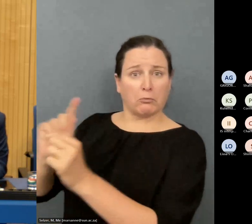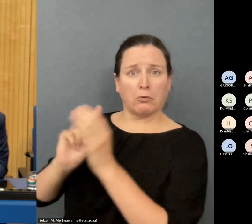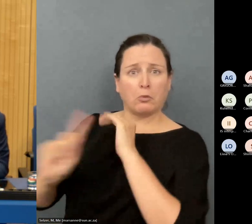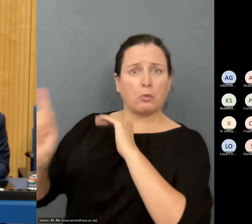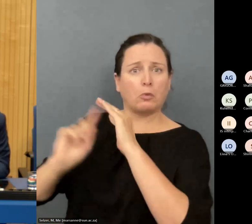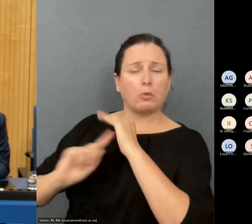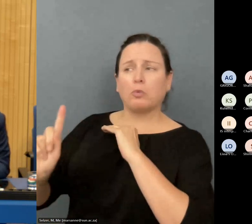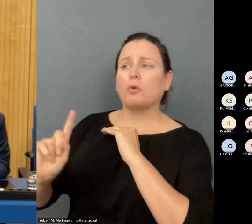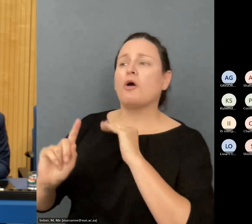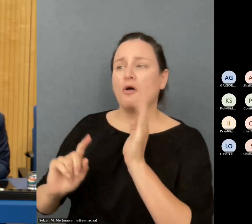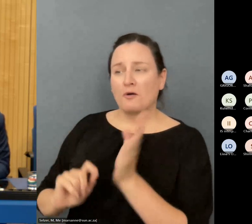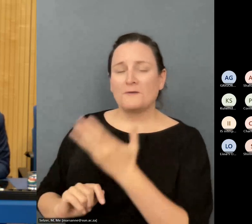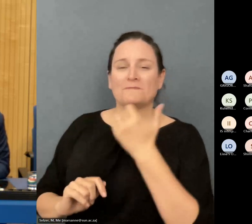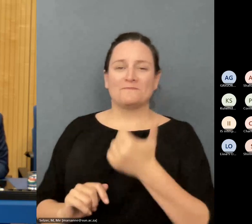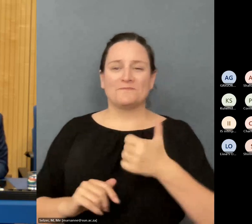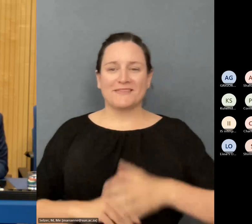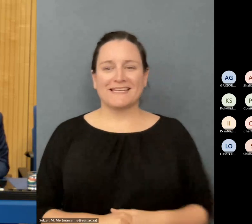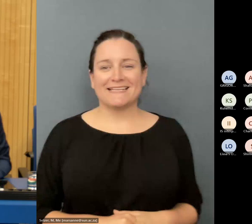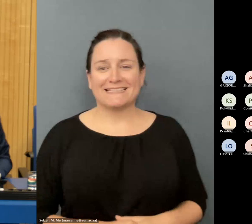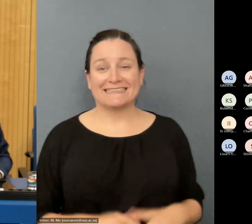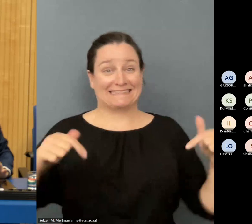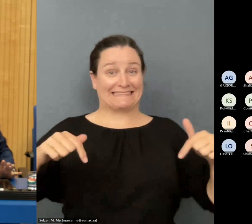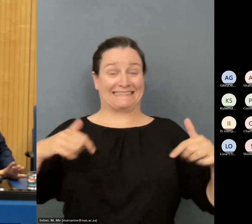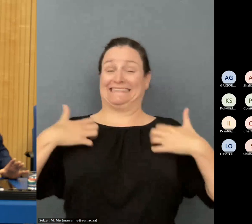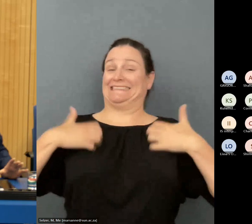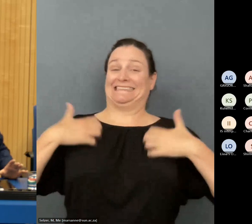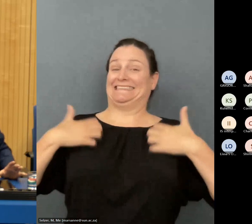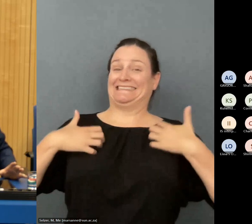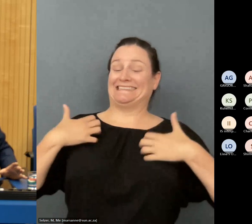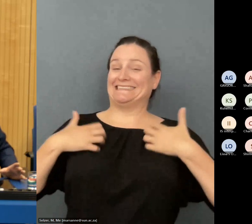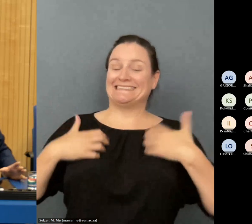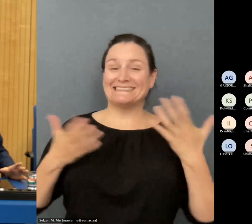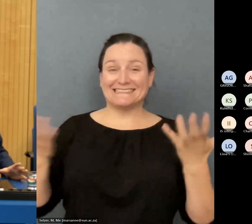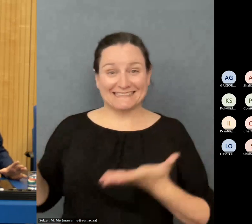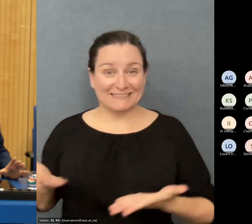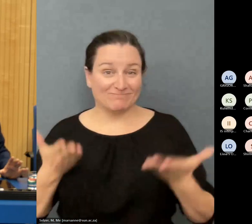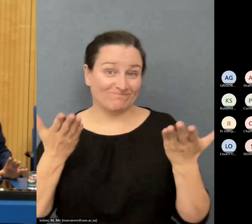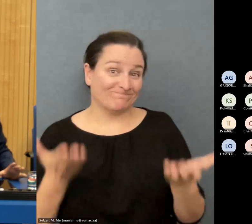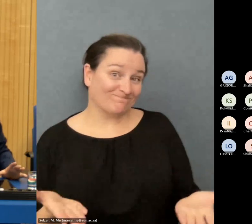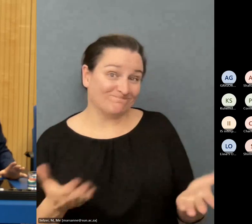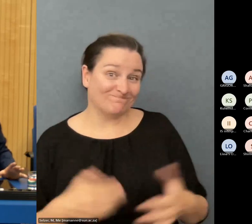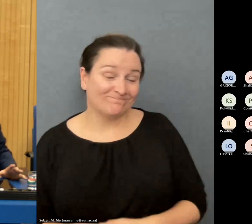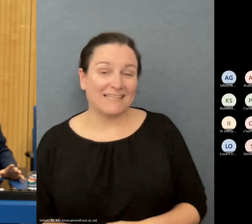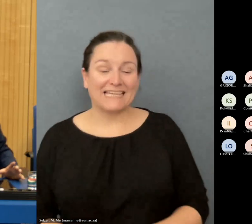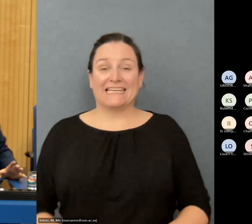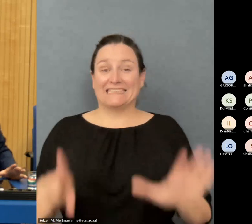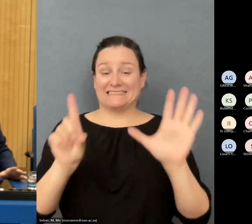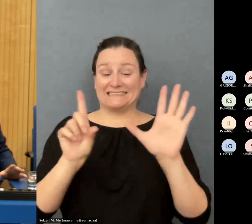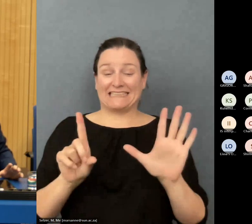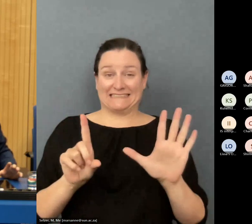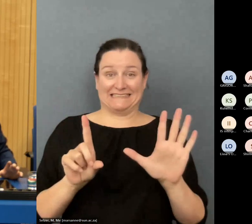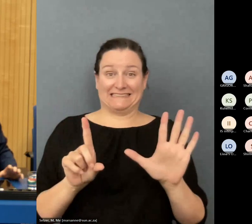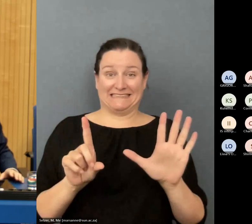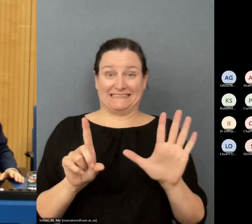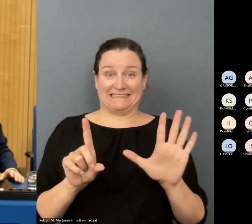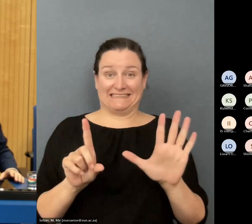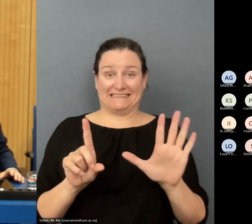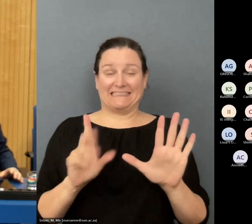you today. We are so excited to bring to you six new